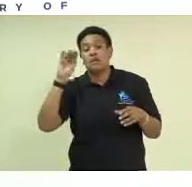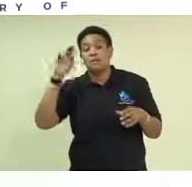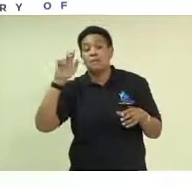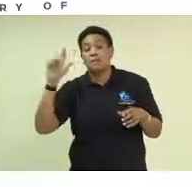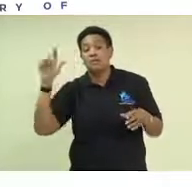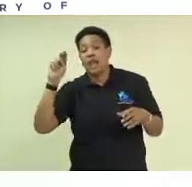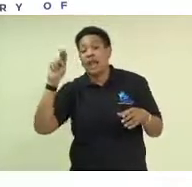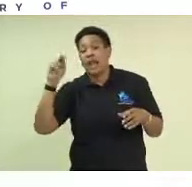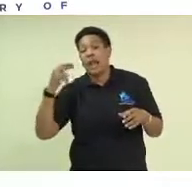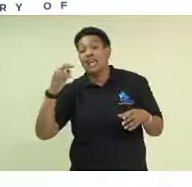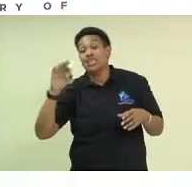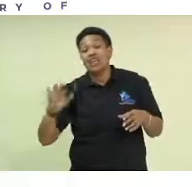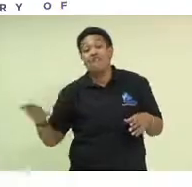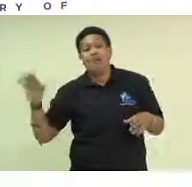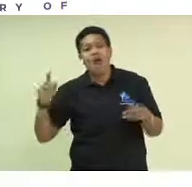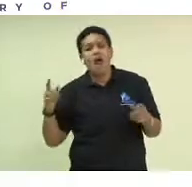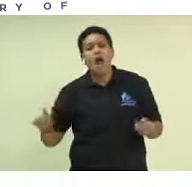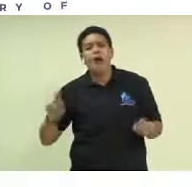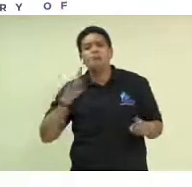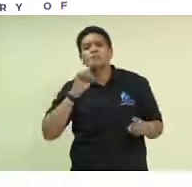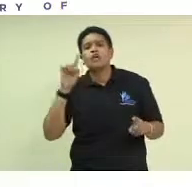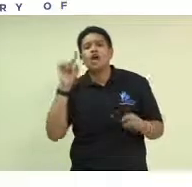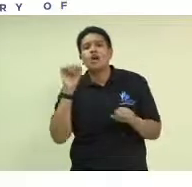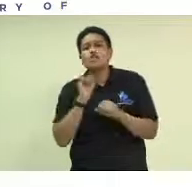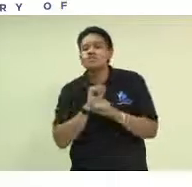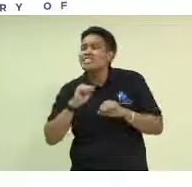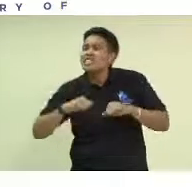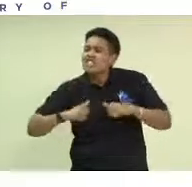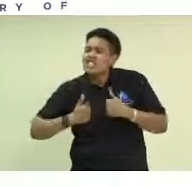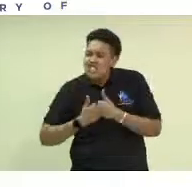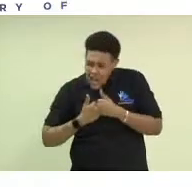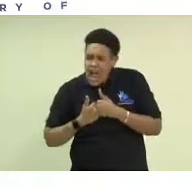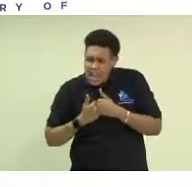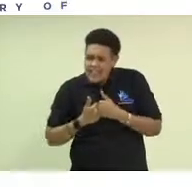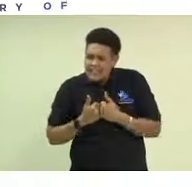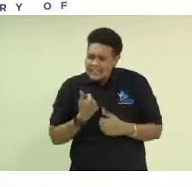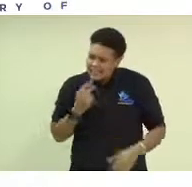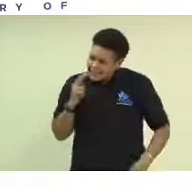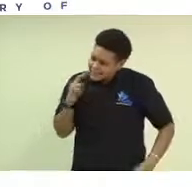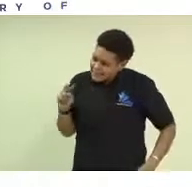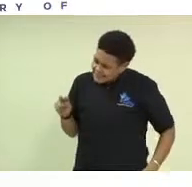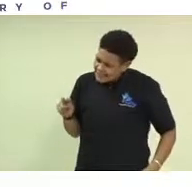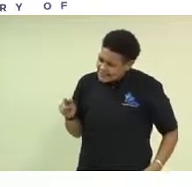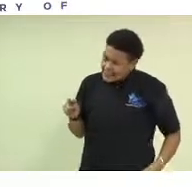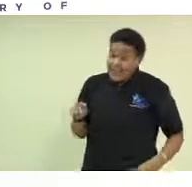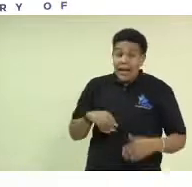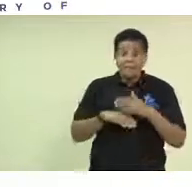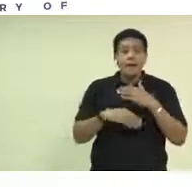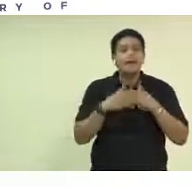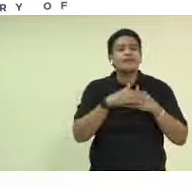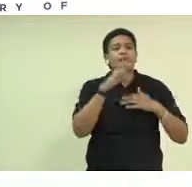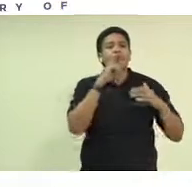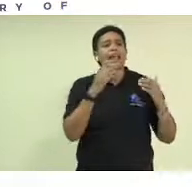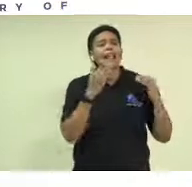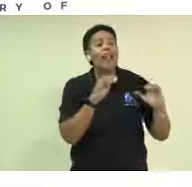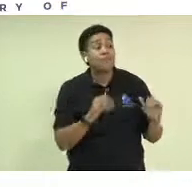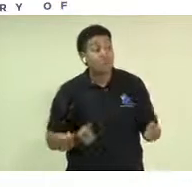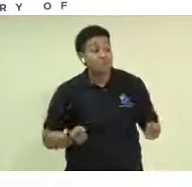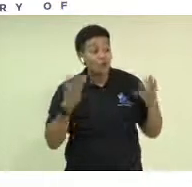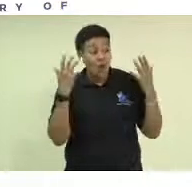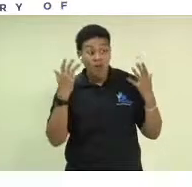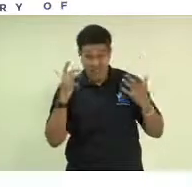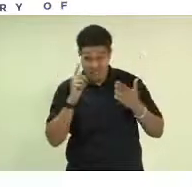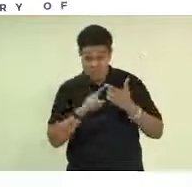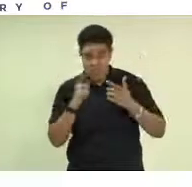on. So it has been a real challenge based on limited quantities